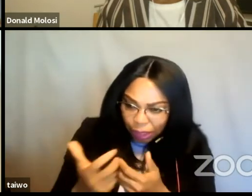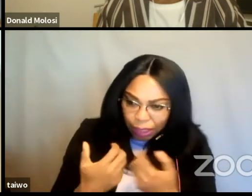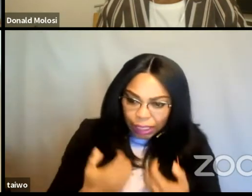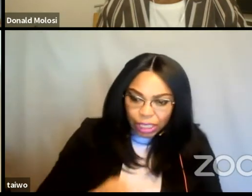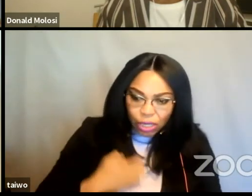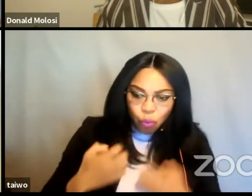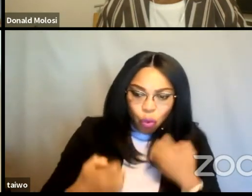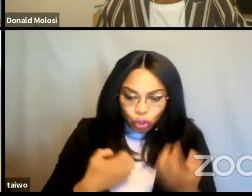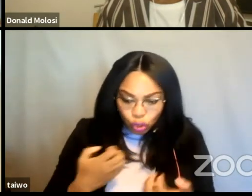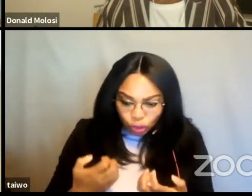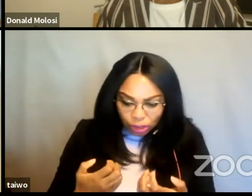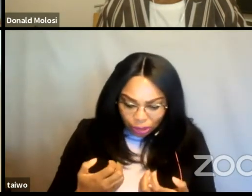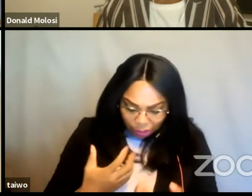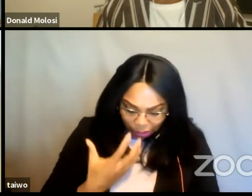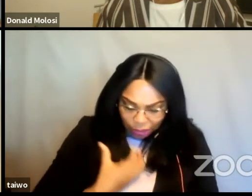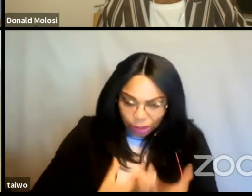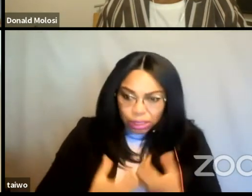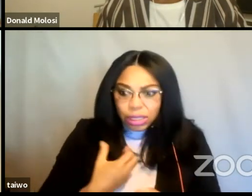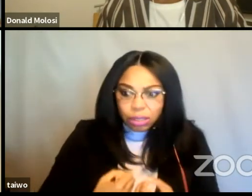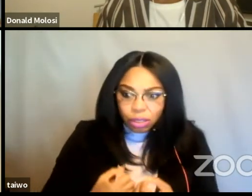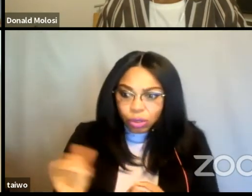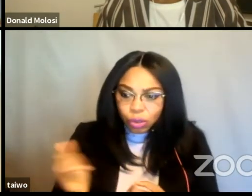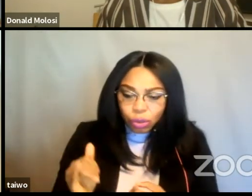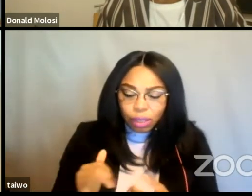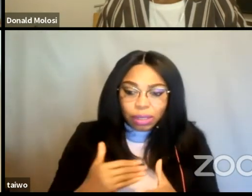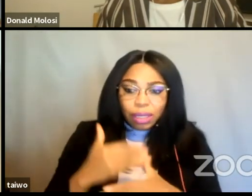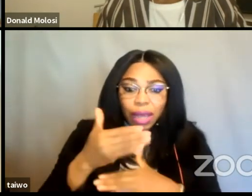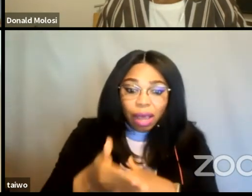trying to divulge emotions in me from all these things.